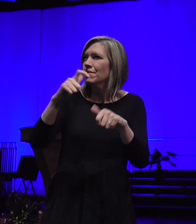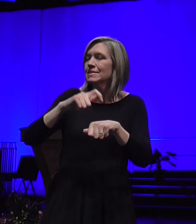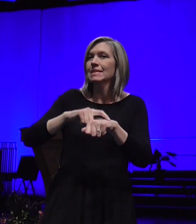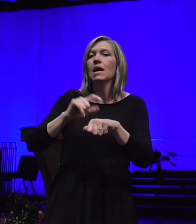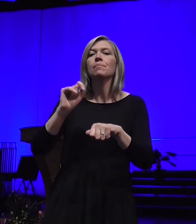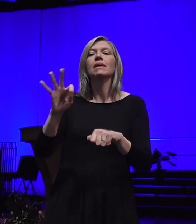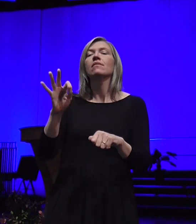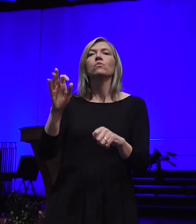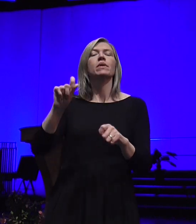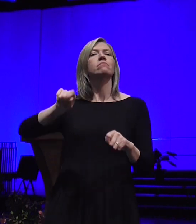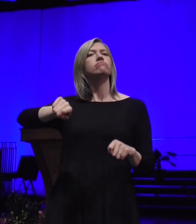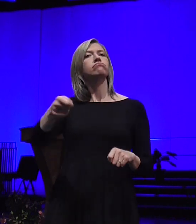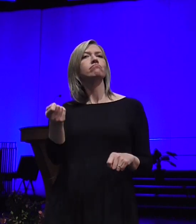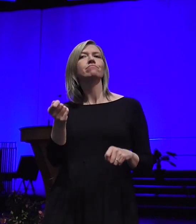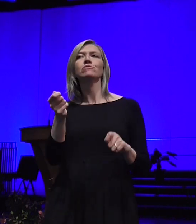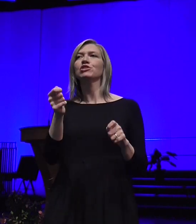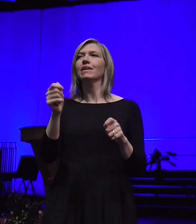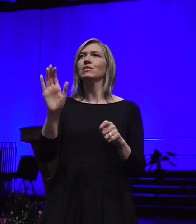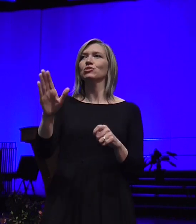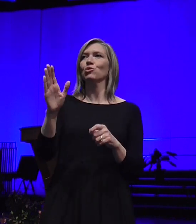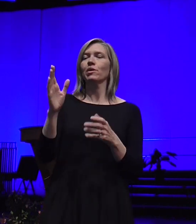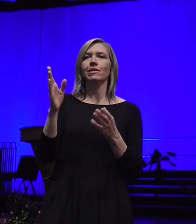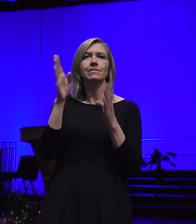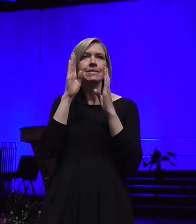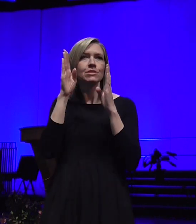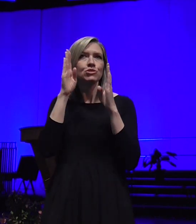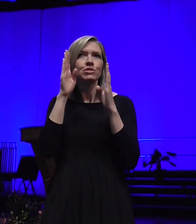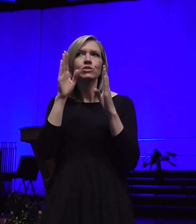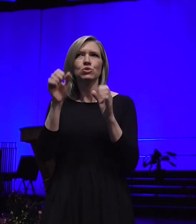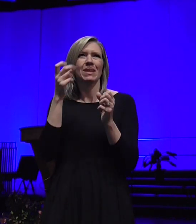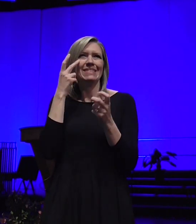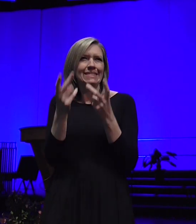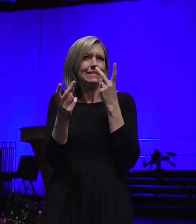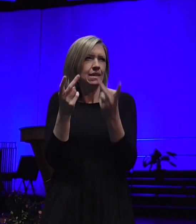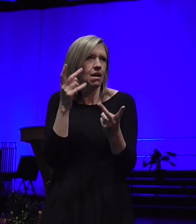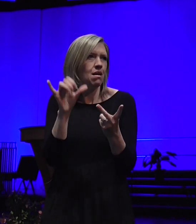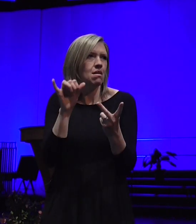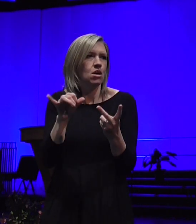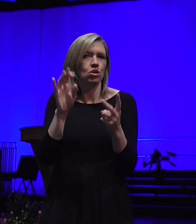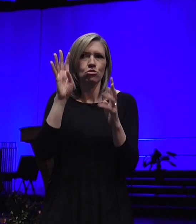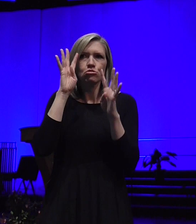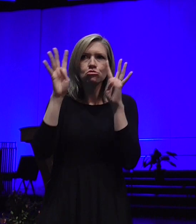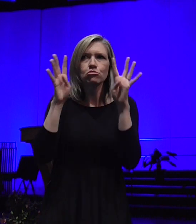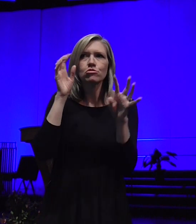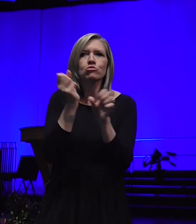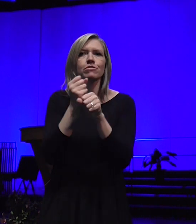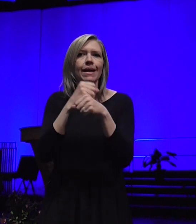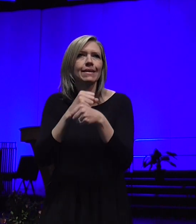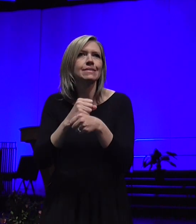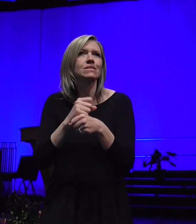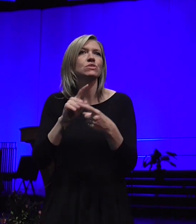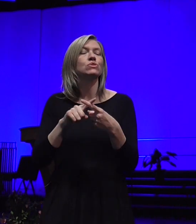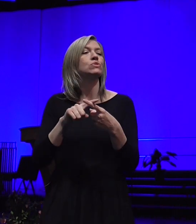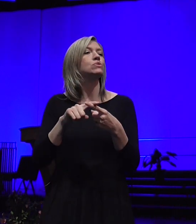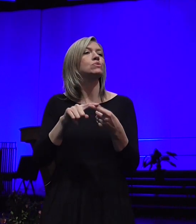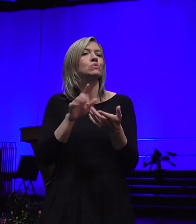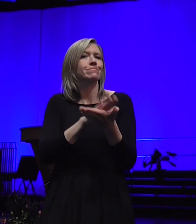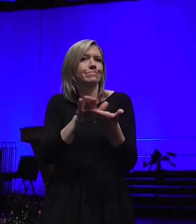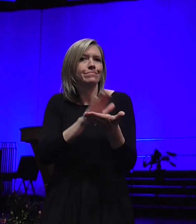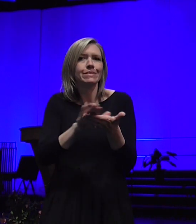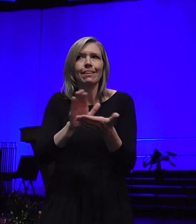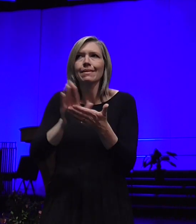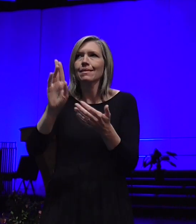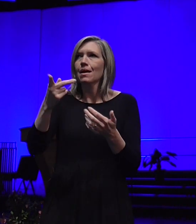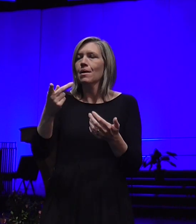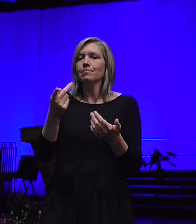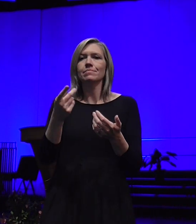we tune into a different station, you're going to see all the things that are being created to capture carbon, to clean things